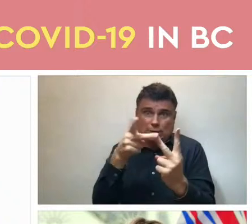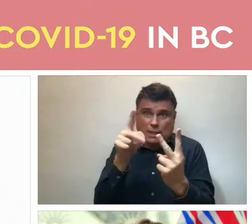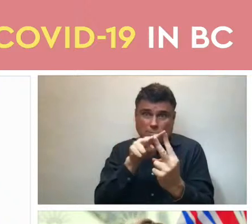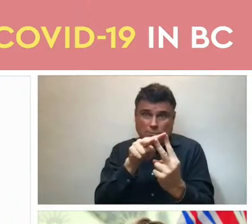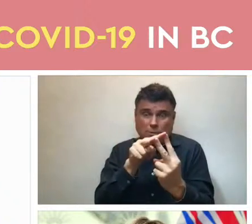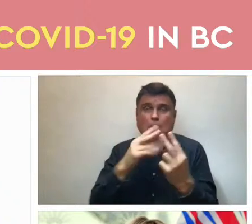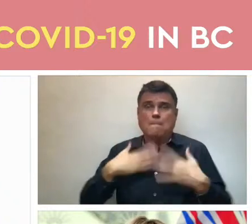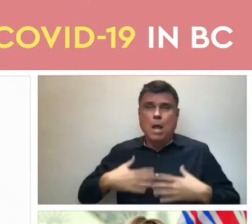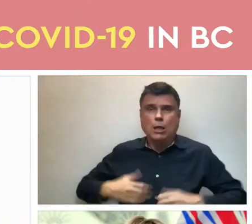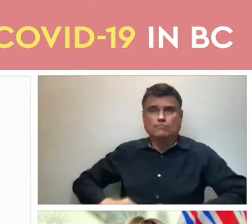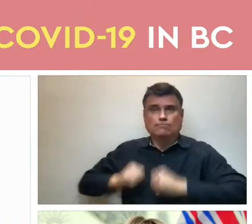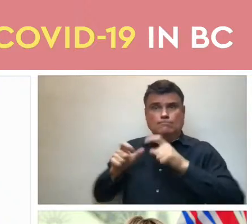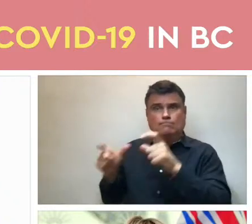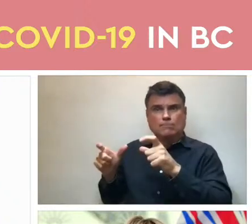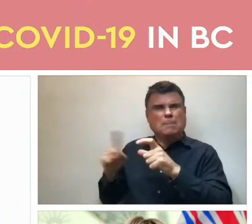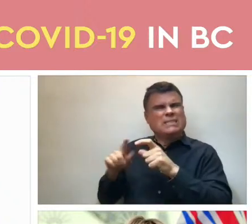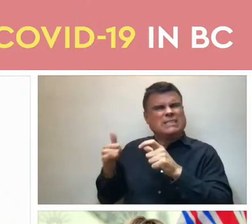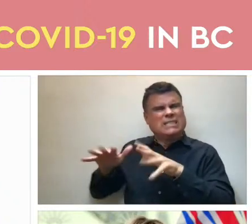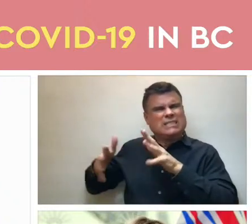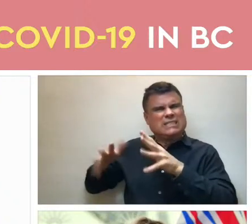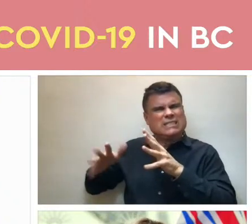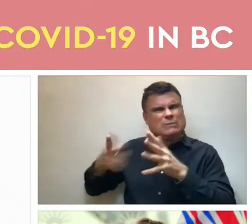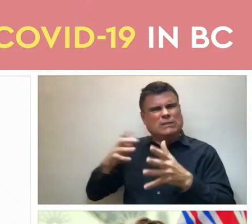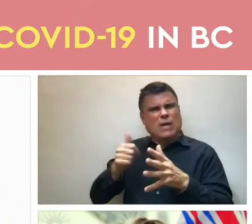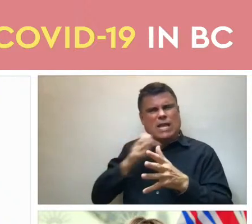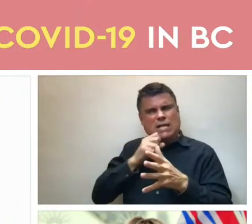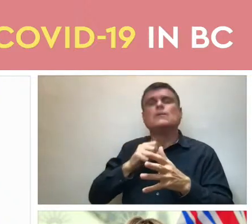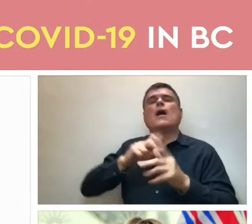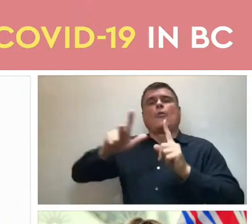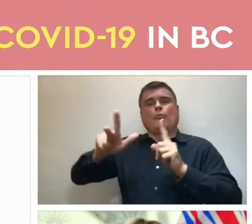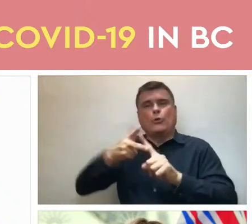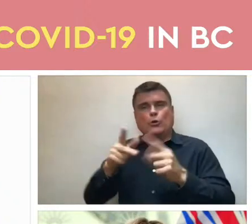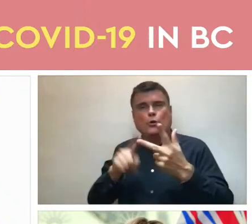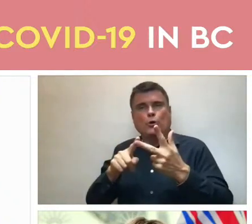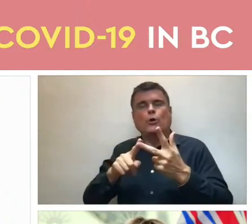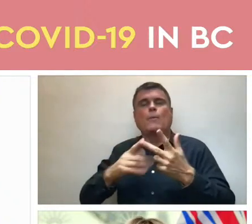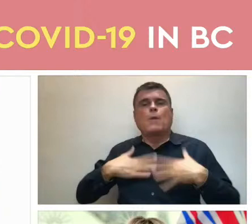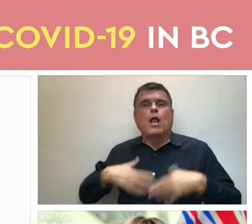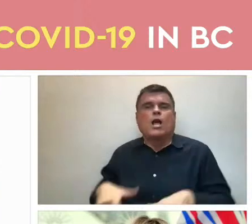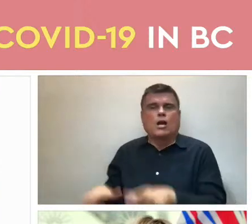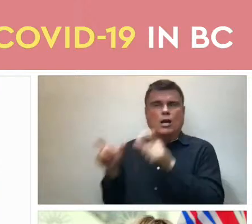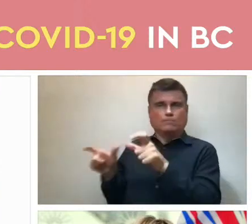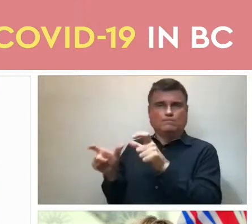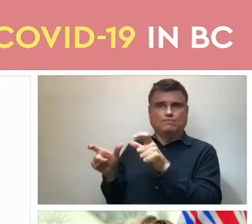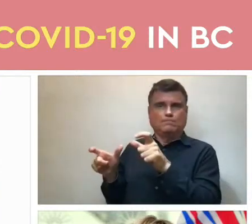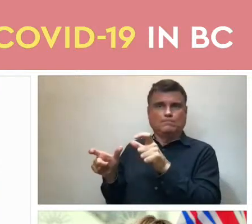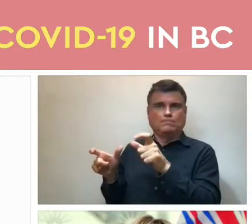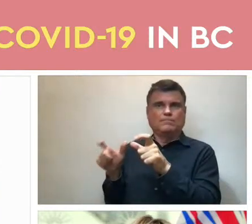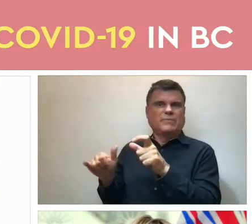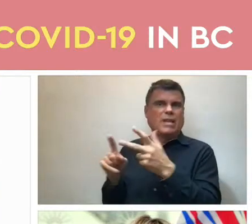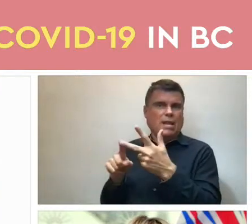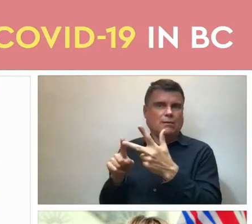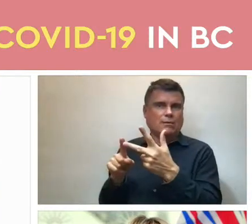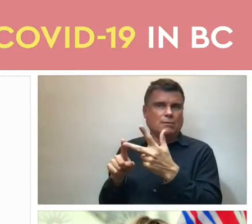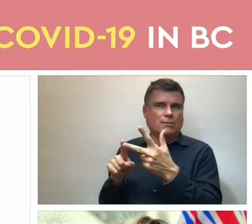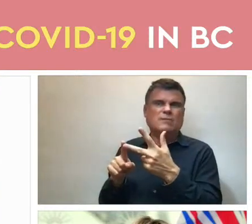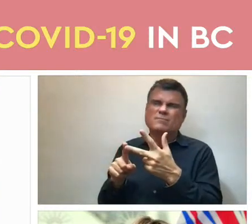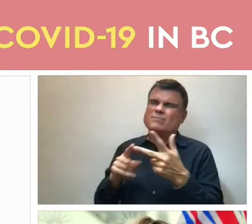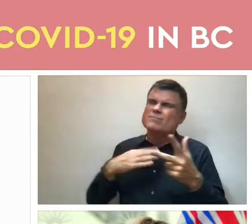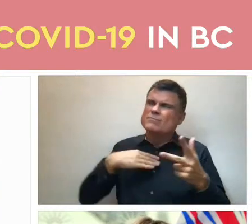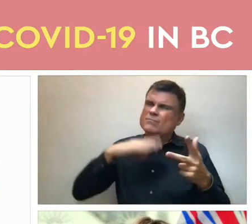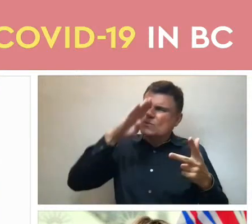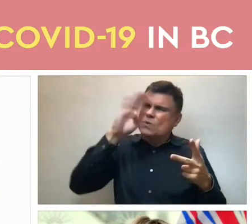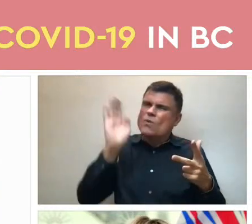in. So the focus has been on making sure we're protecting those who are most vulnerable. And we've known from the beginning of this pandemic that